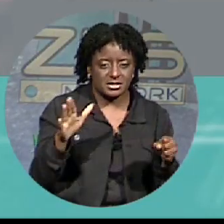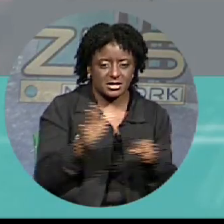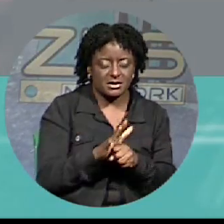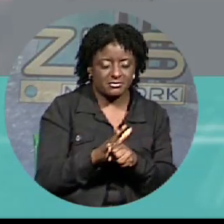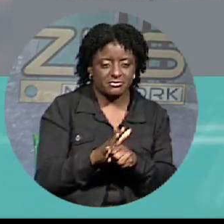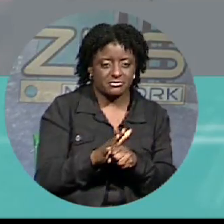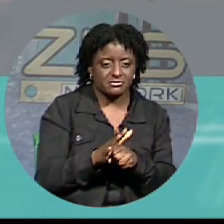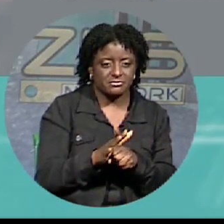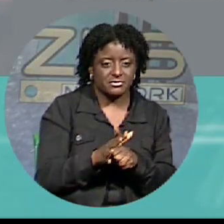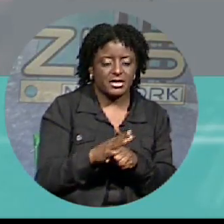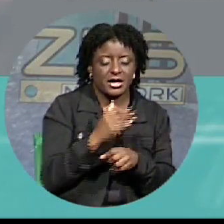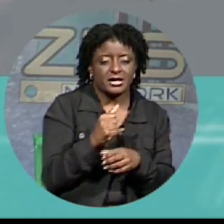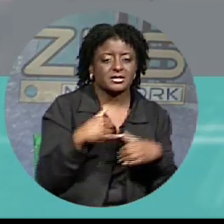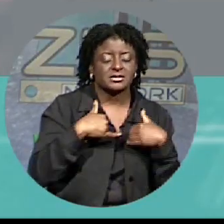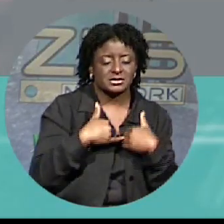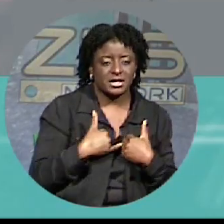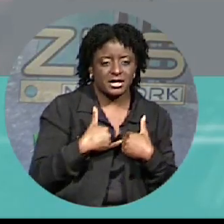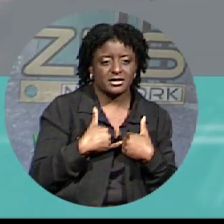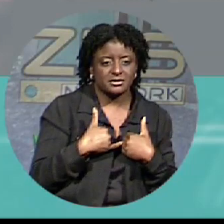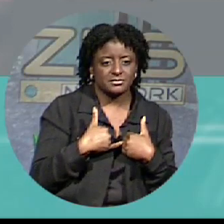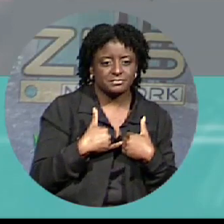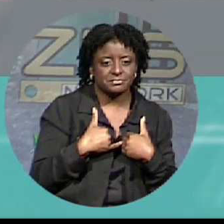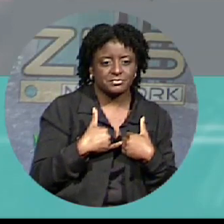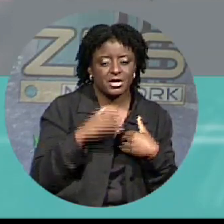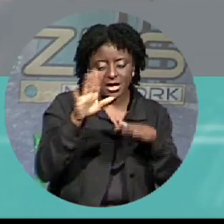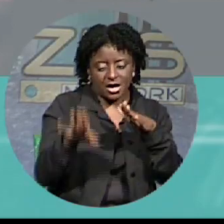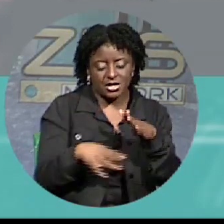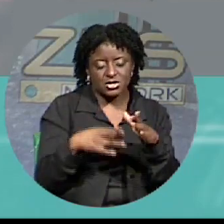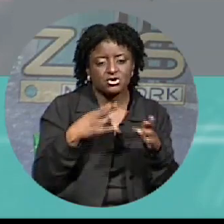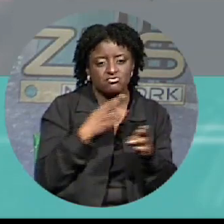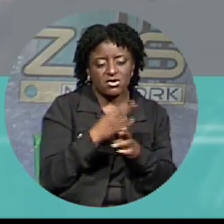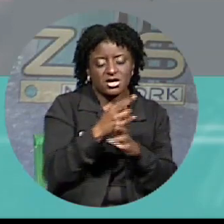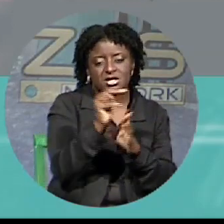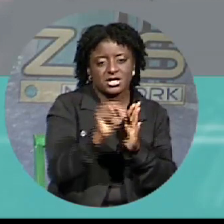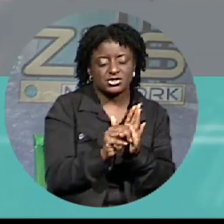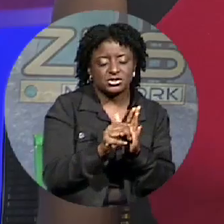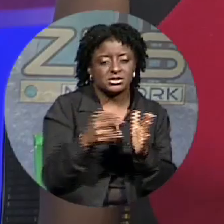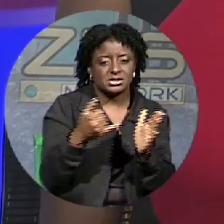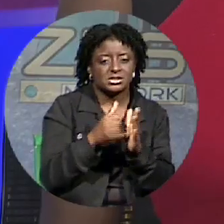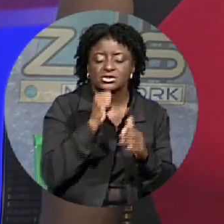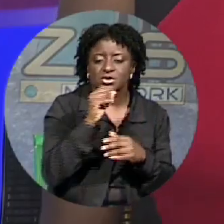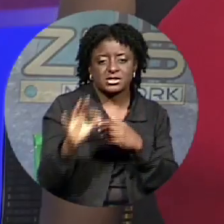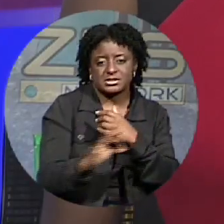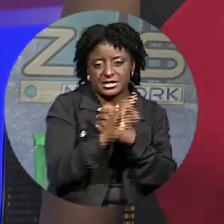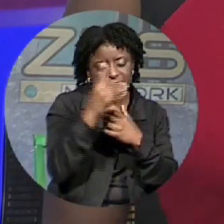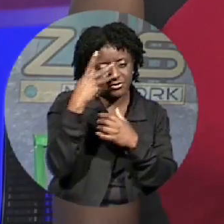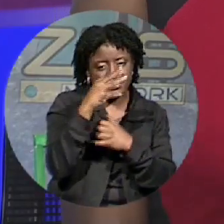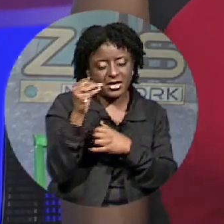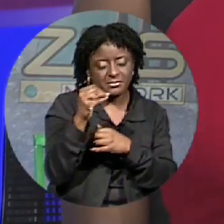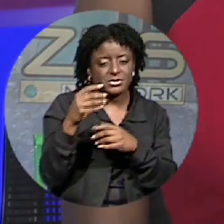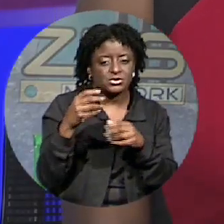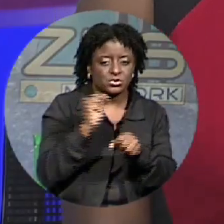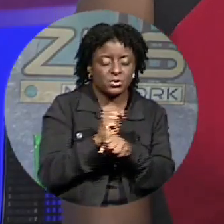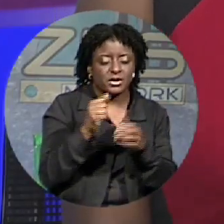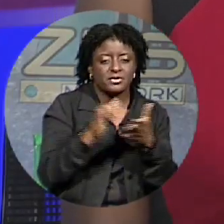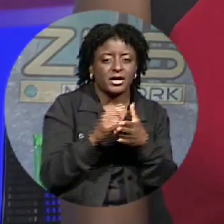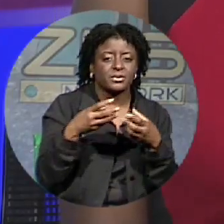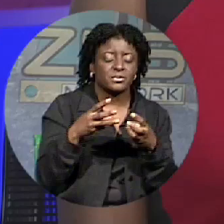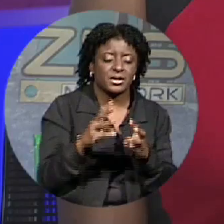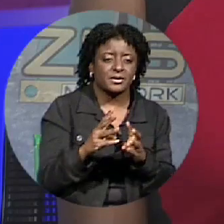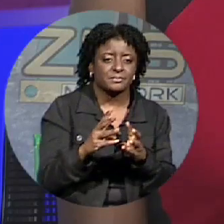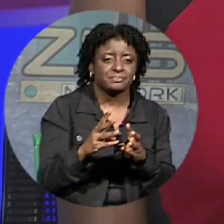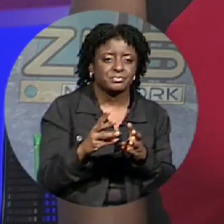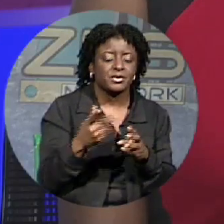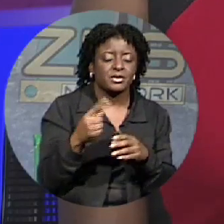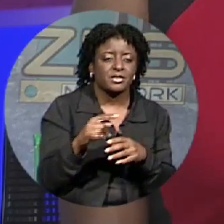by it. And under the regulations, it's not safe for them to be in an airplane in that state. The pilot strike at Bahamas Air and